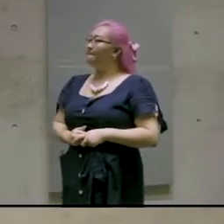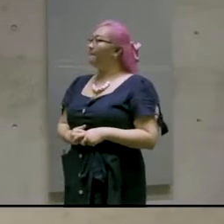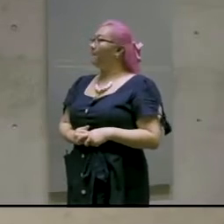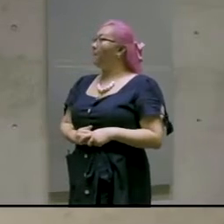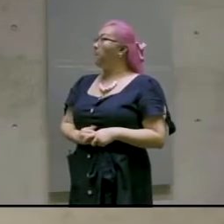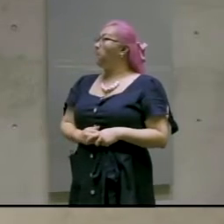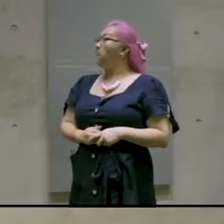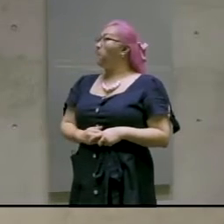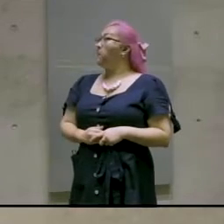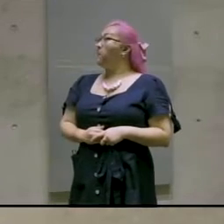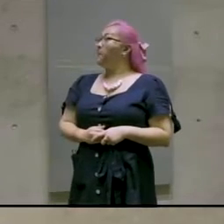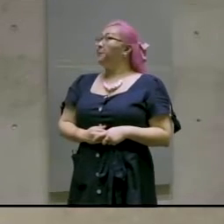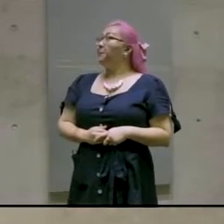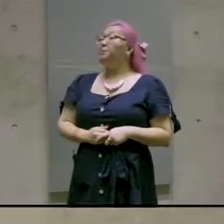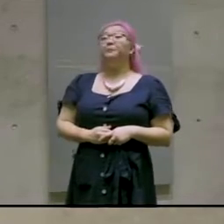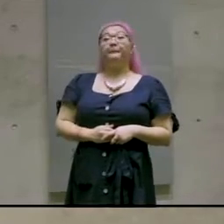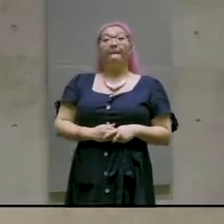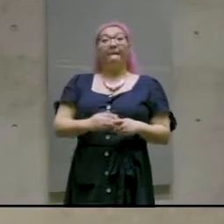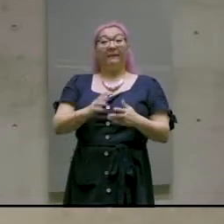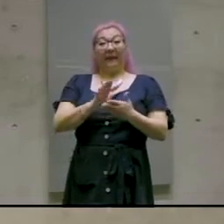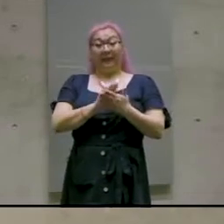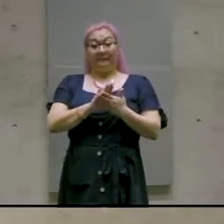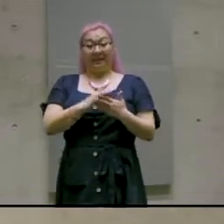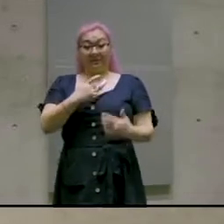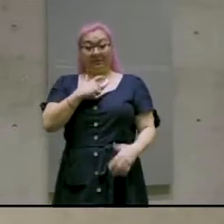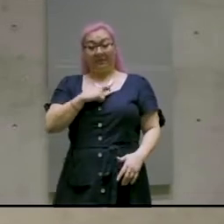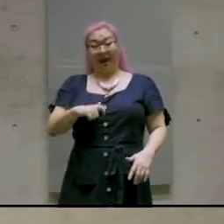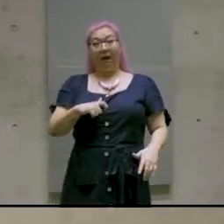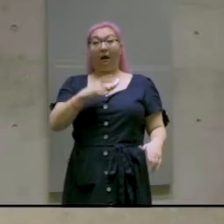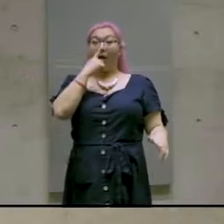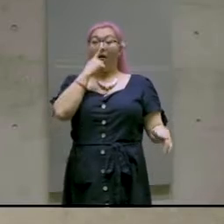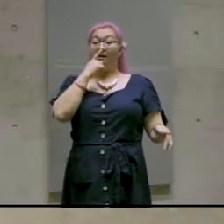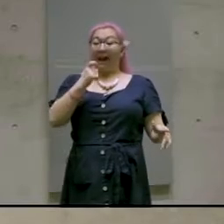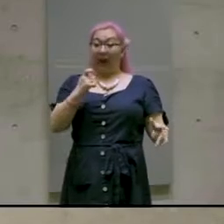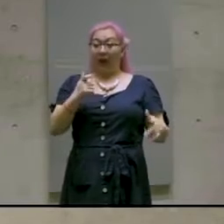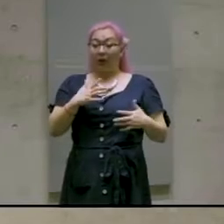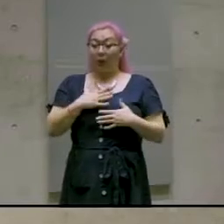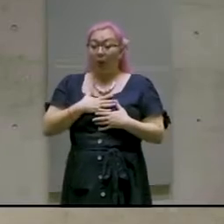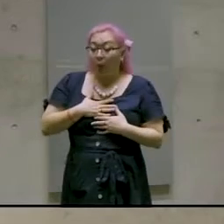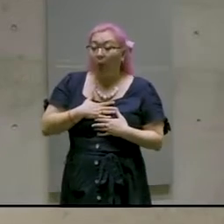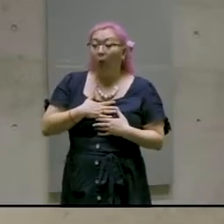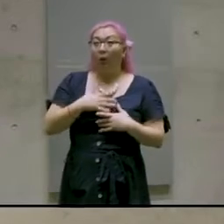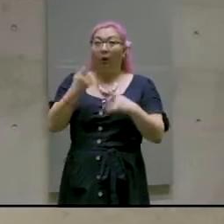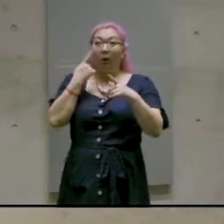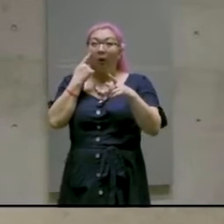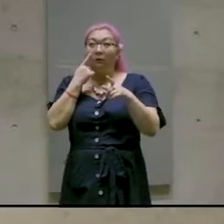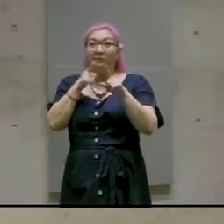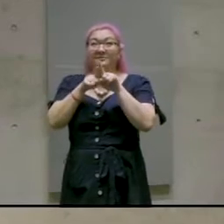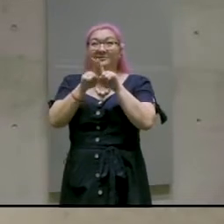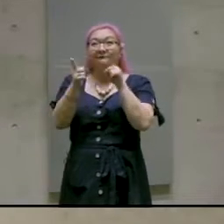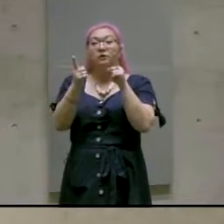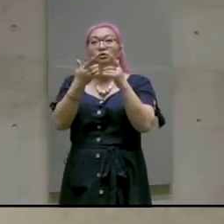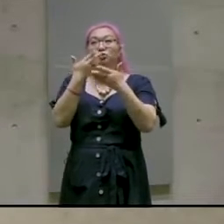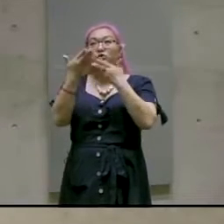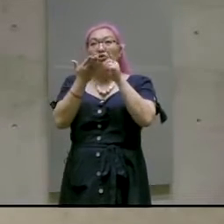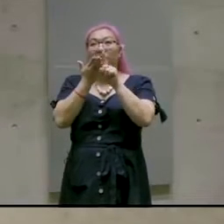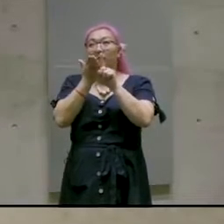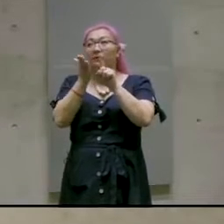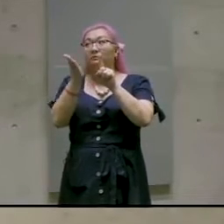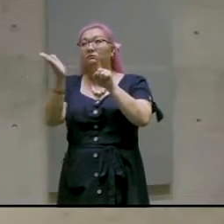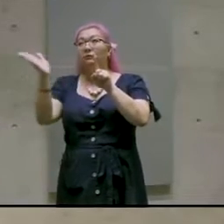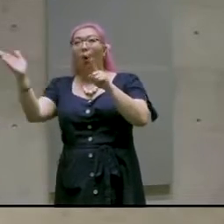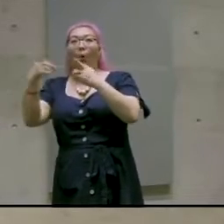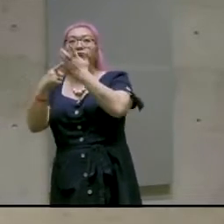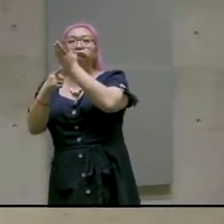game as they do so. And the expectation is that the player can experience different narrative arcs, and different approaches to different characters will change